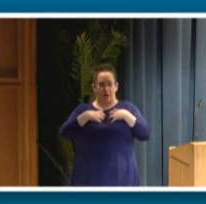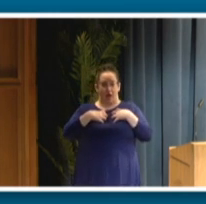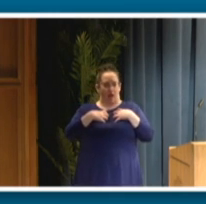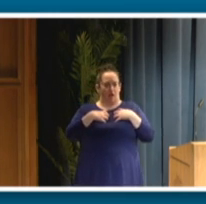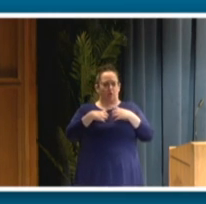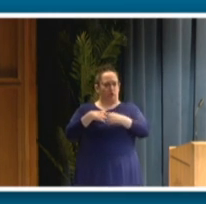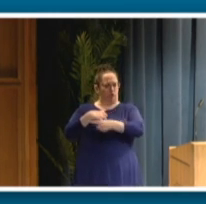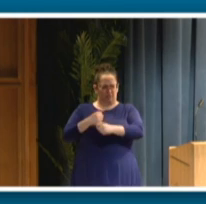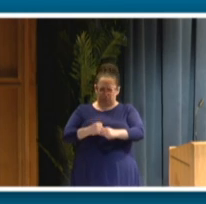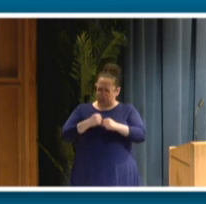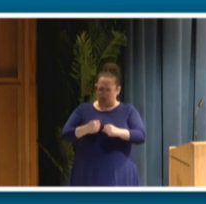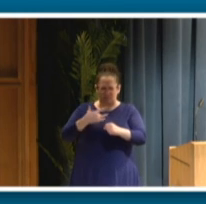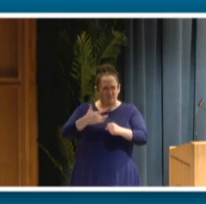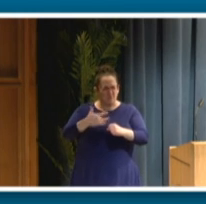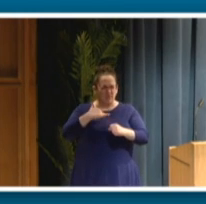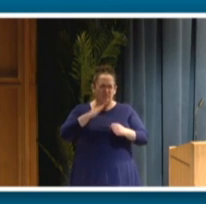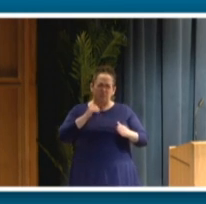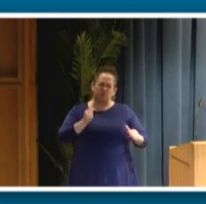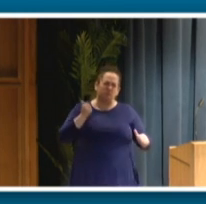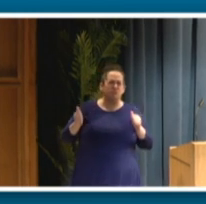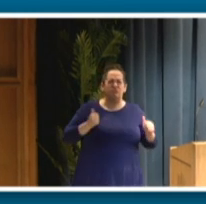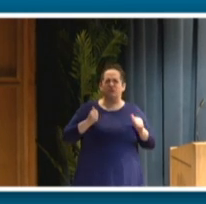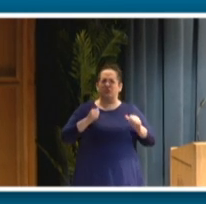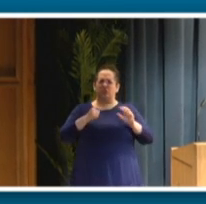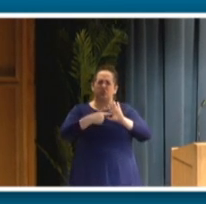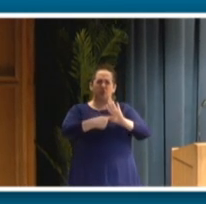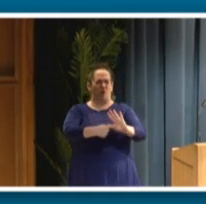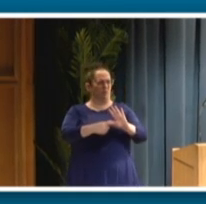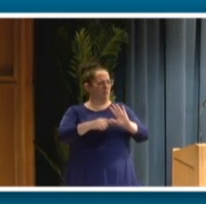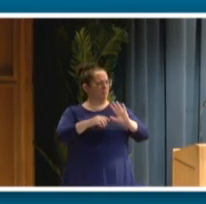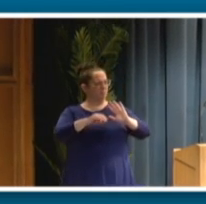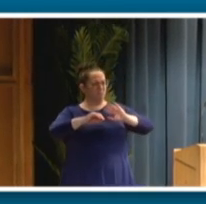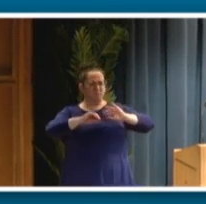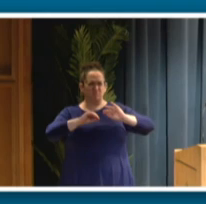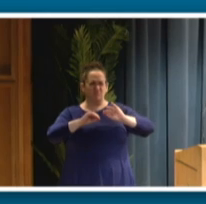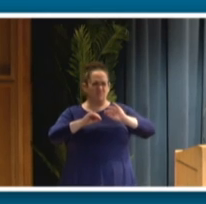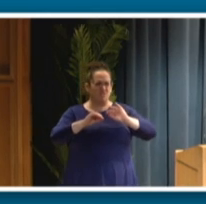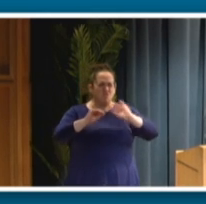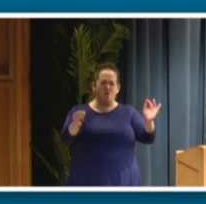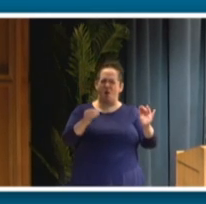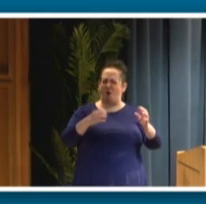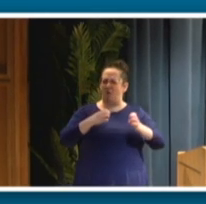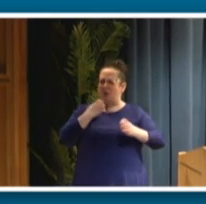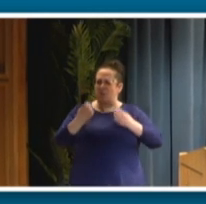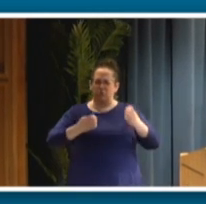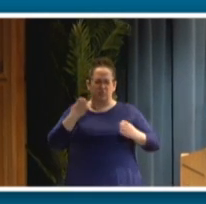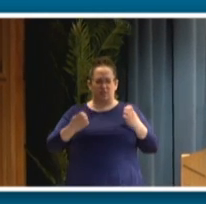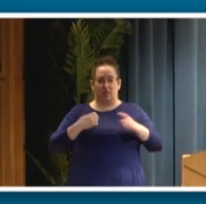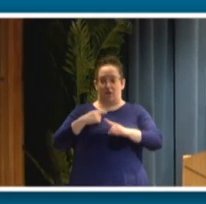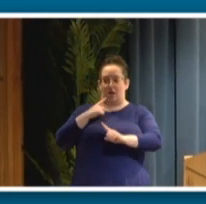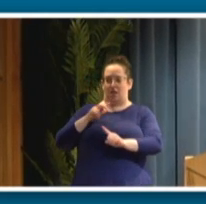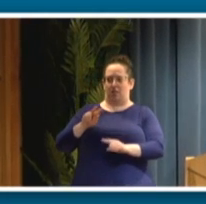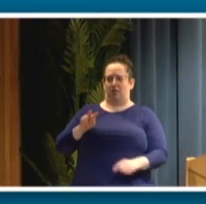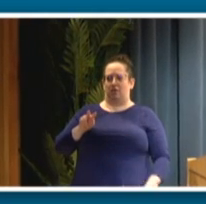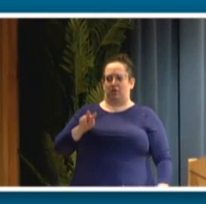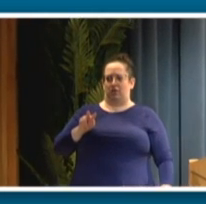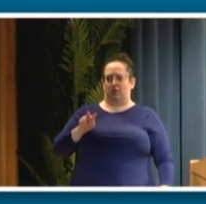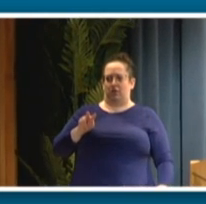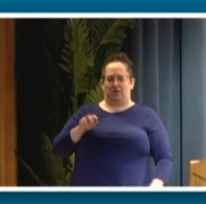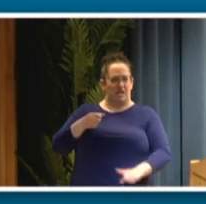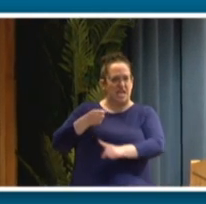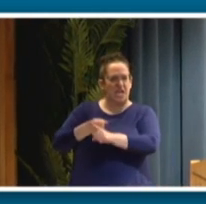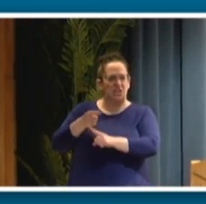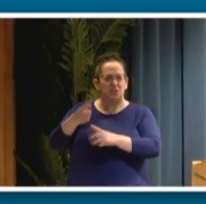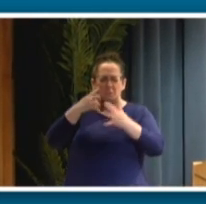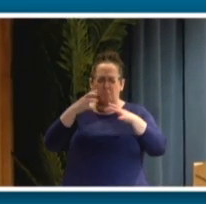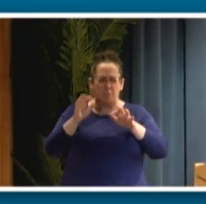Okay. And for all of us, I mean, we're all adults. You remember that first time. To hear your mama cry the first time, it's right. like a weird, like... I'm sure